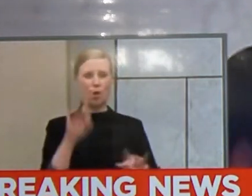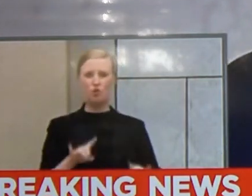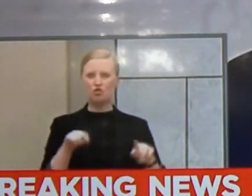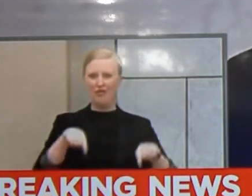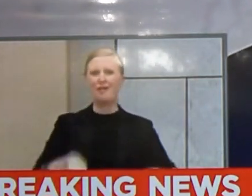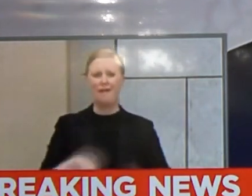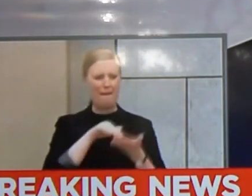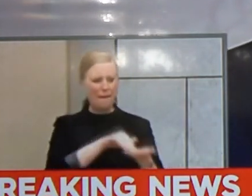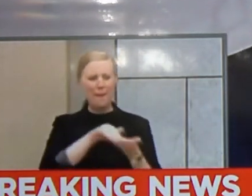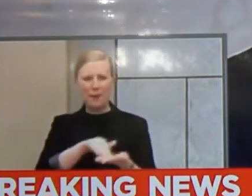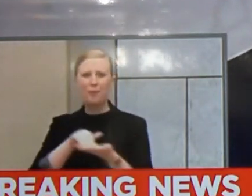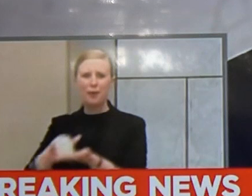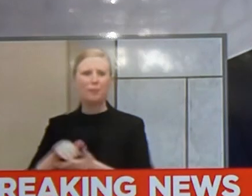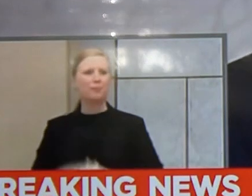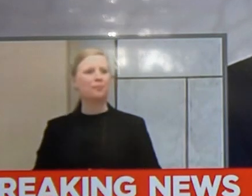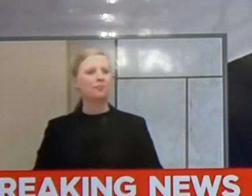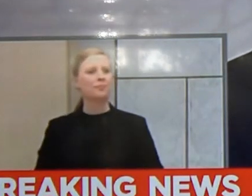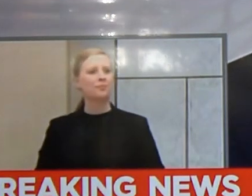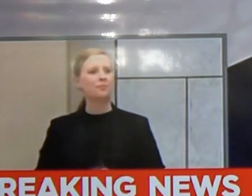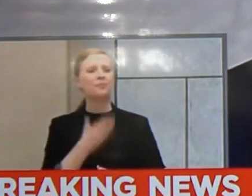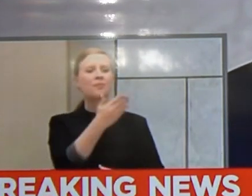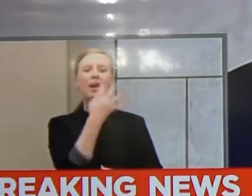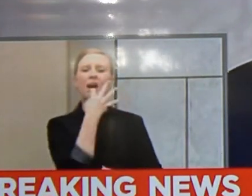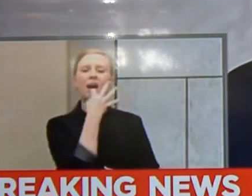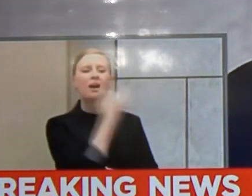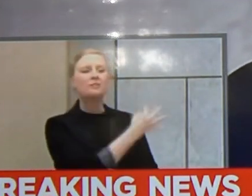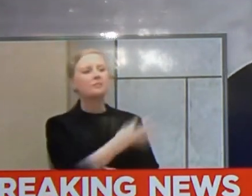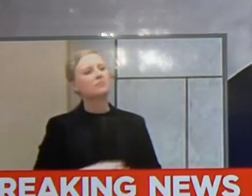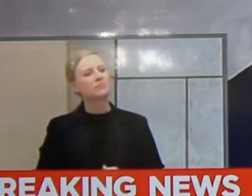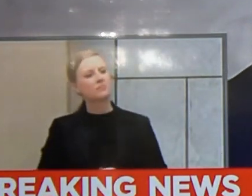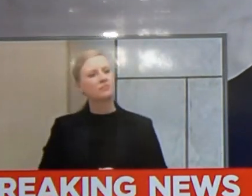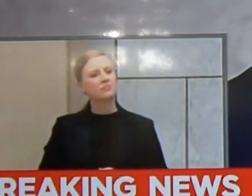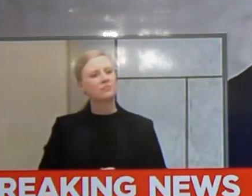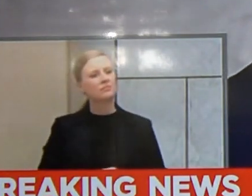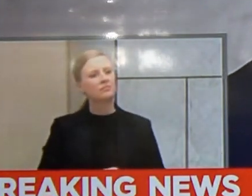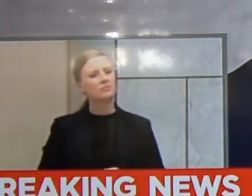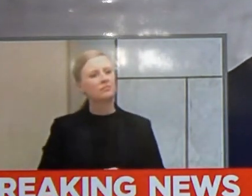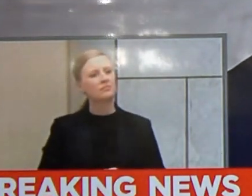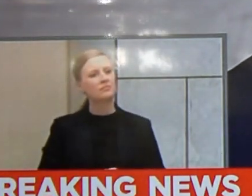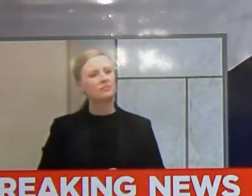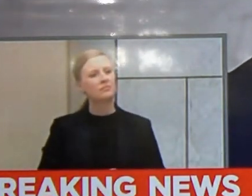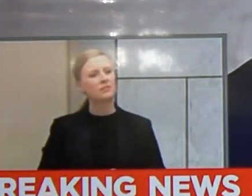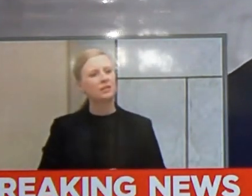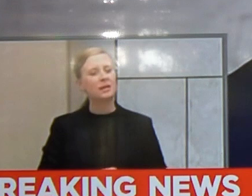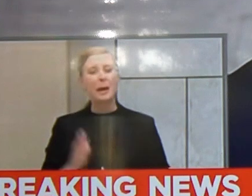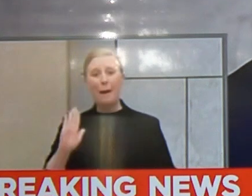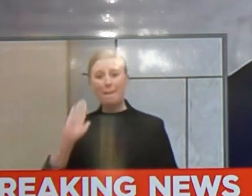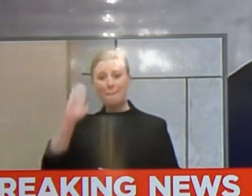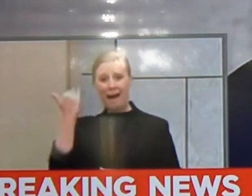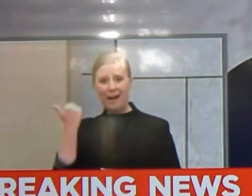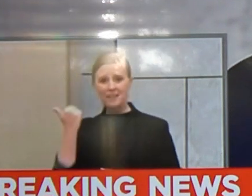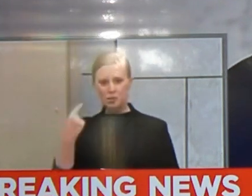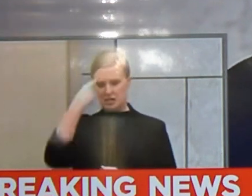available. Prime Minister, you said that the National Cabinet has moved from the containment phase to the suppression phase. Can you give us an insight into